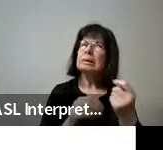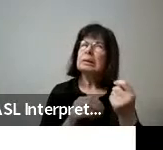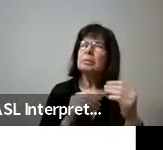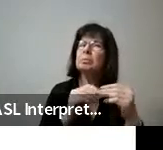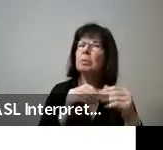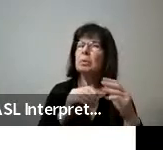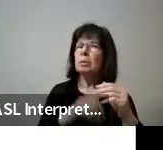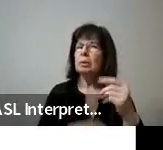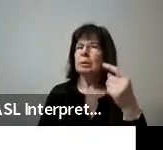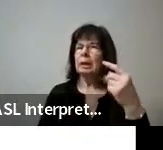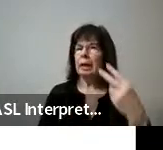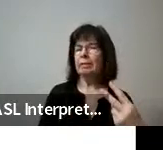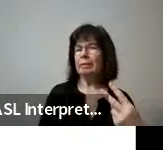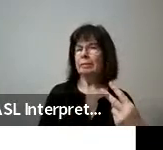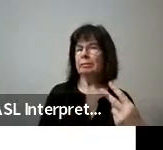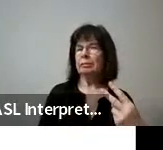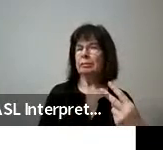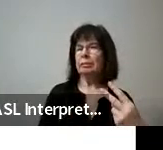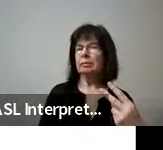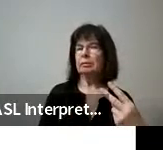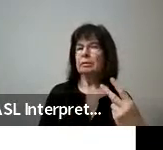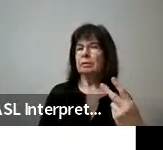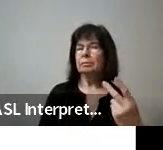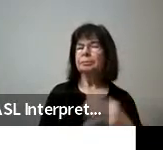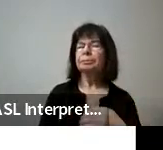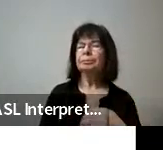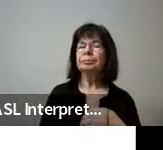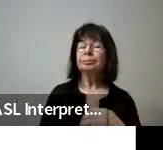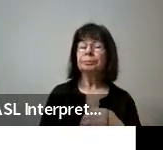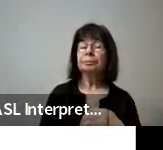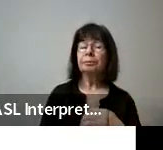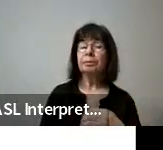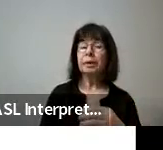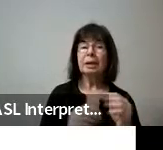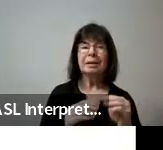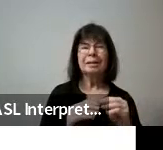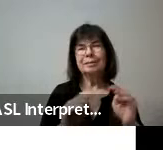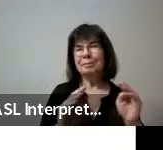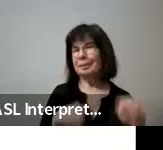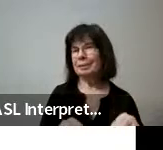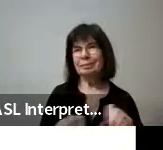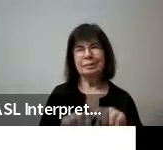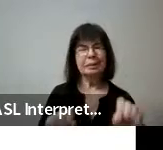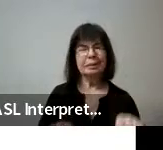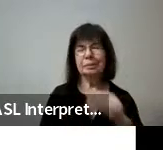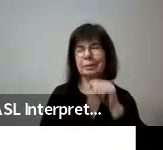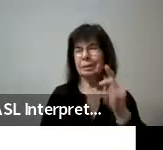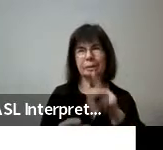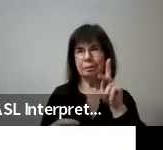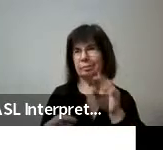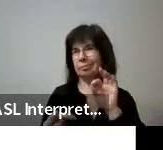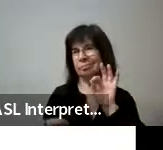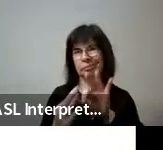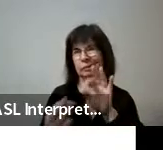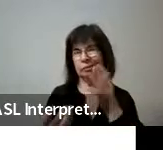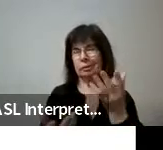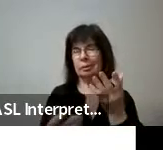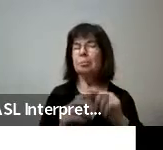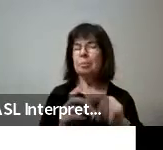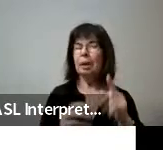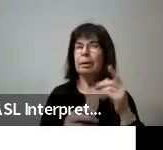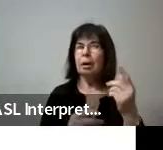hospitalized with illness due to COVID. Methods are not perfect, but we know that question comes up a lot. Next